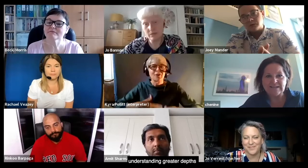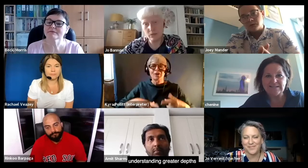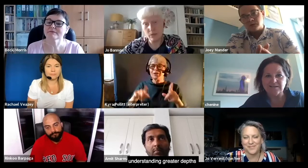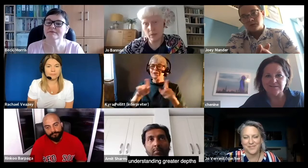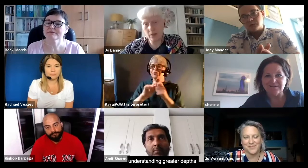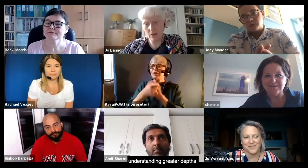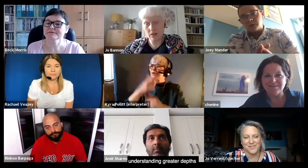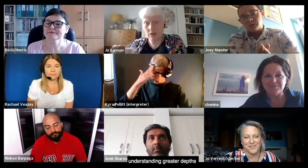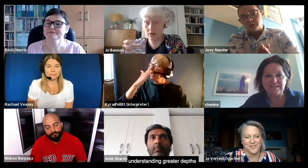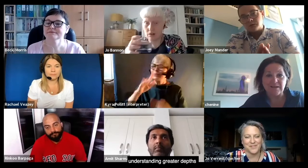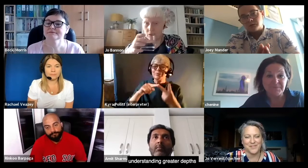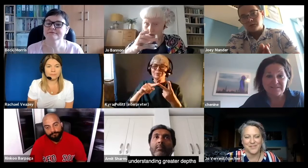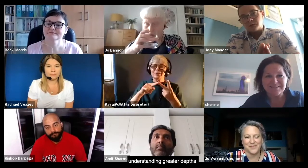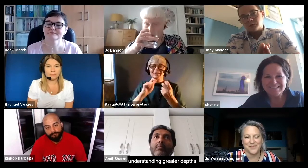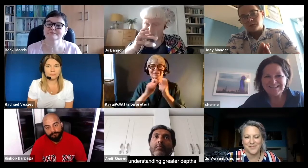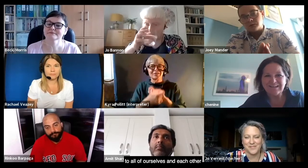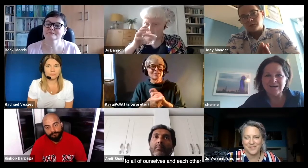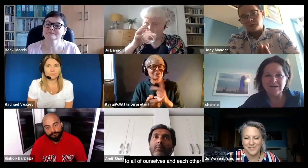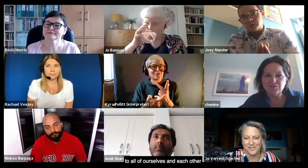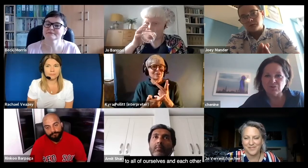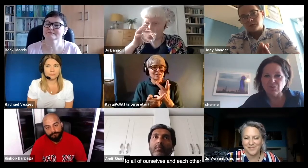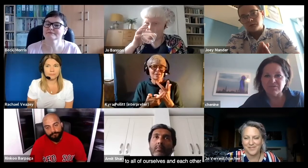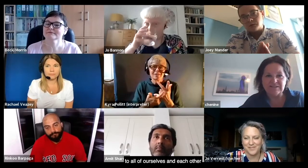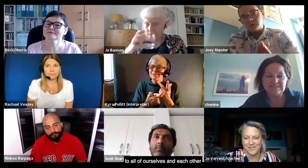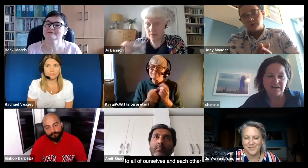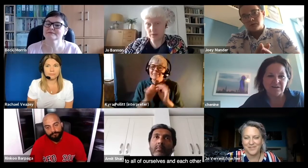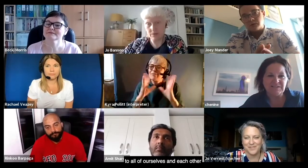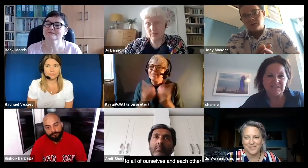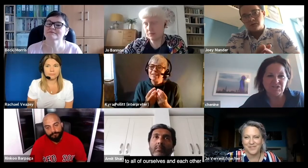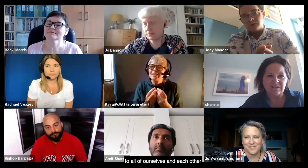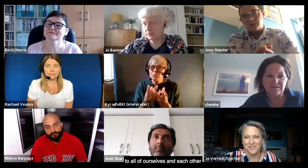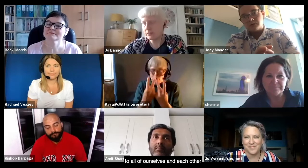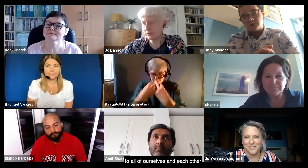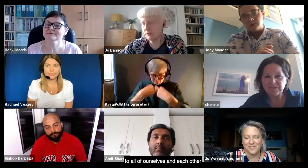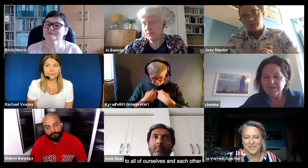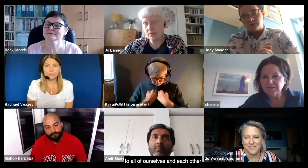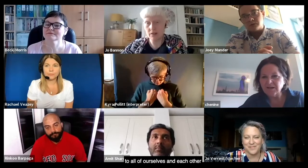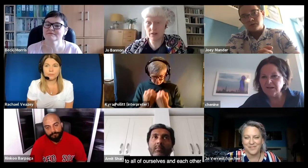understanding greater depths to all of ourselves and each other,